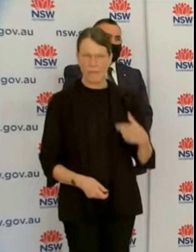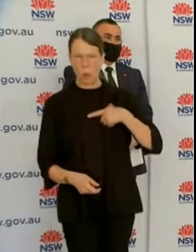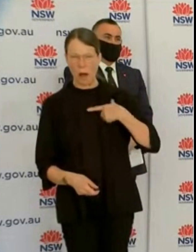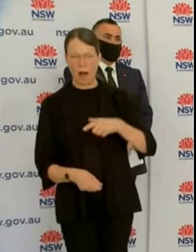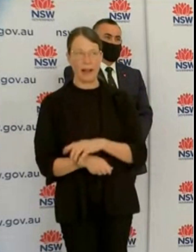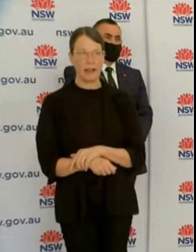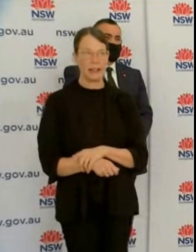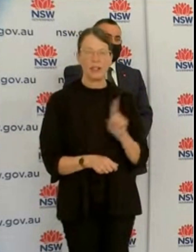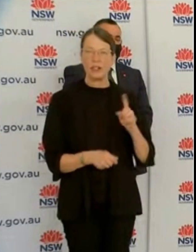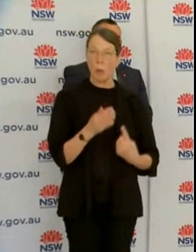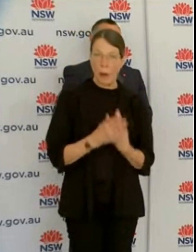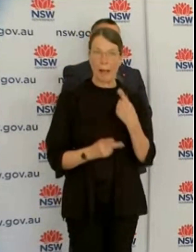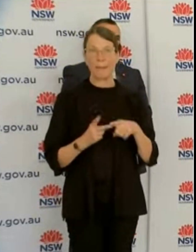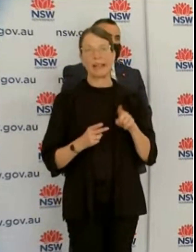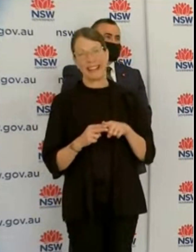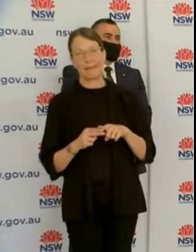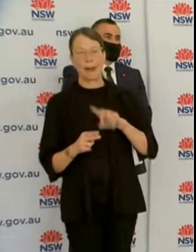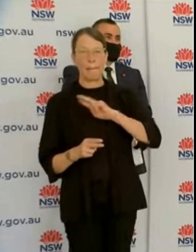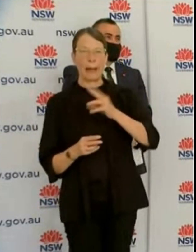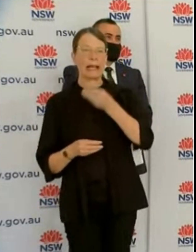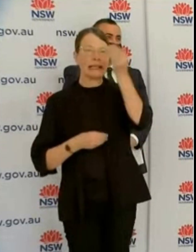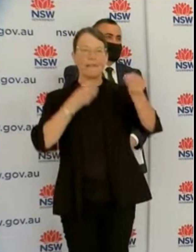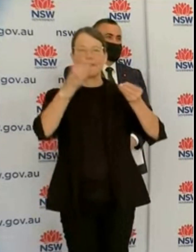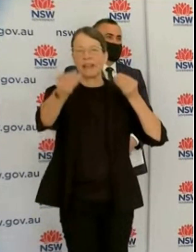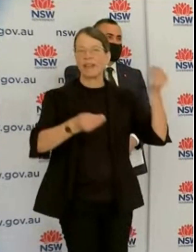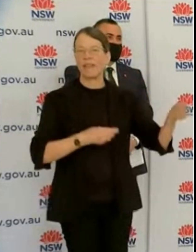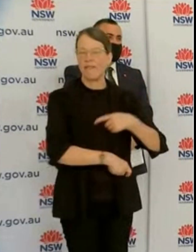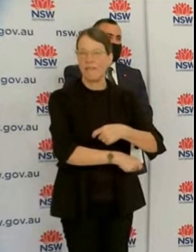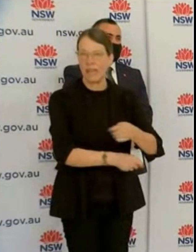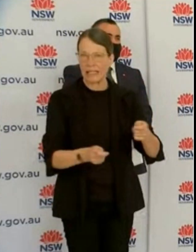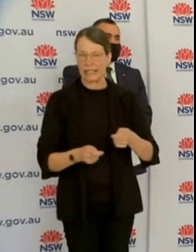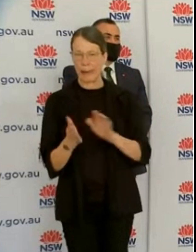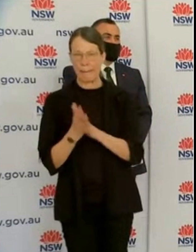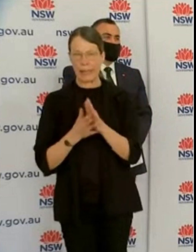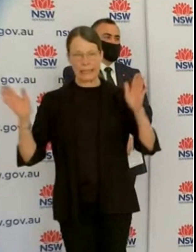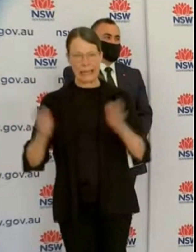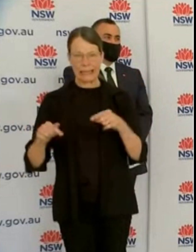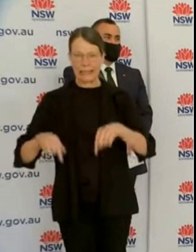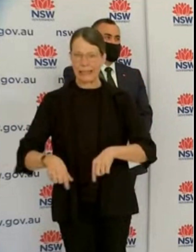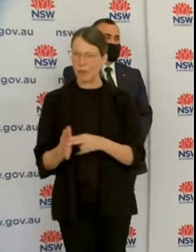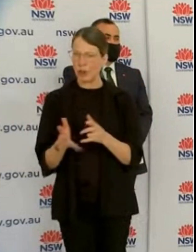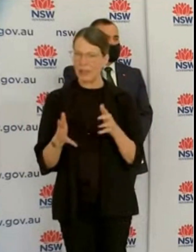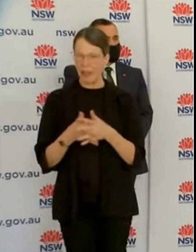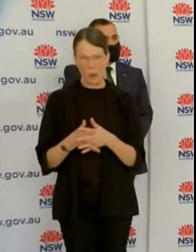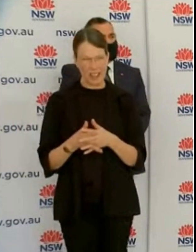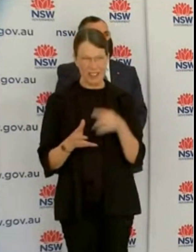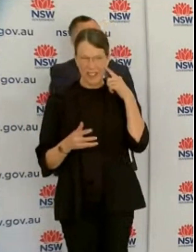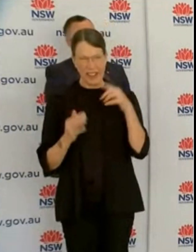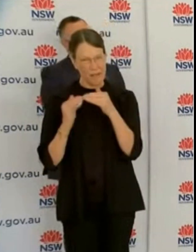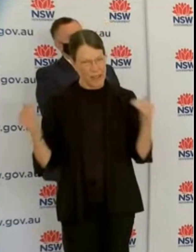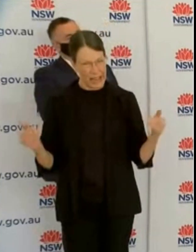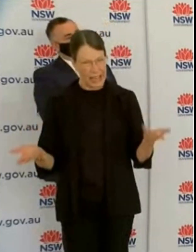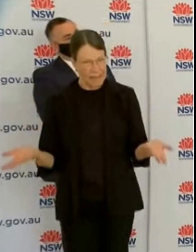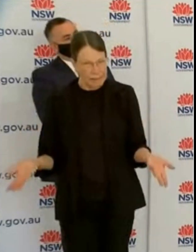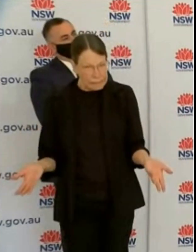Wales? And is it fair? And should we have to give back doses to the rest of the country? Well, firstly, I remember